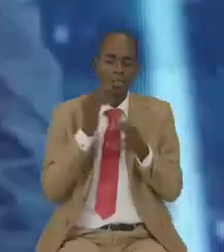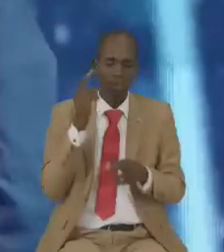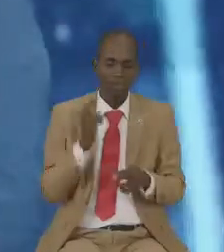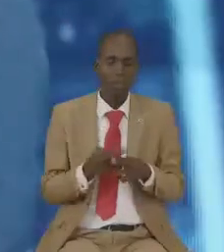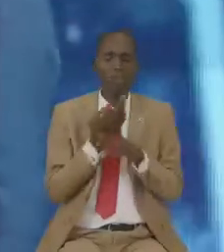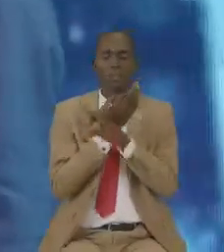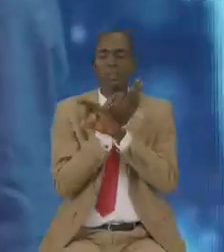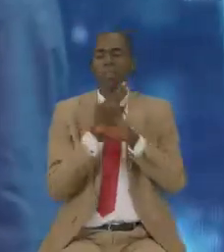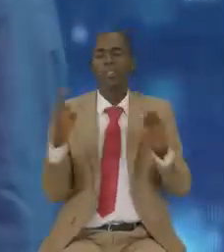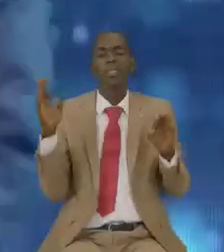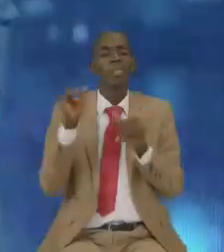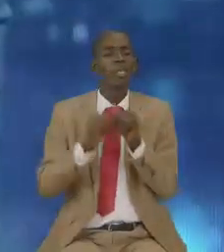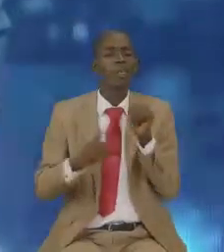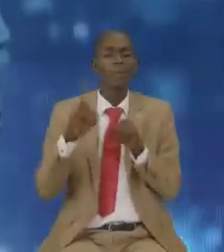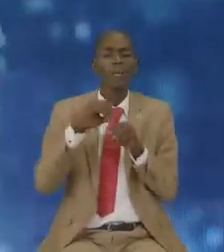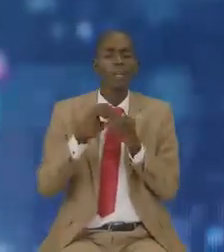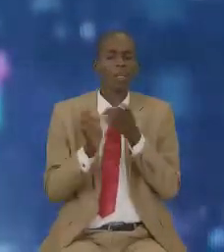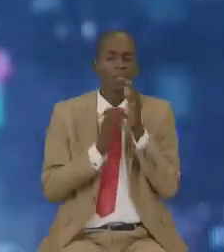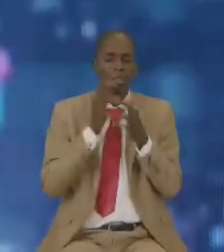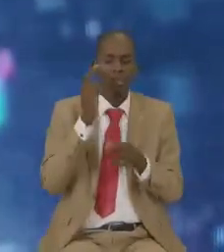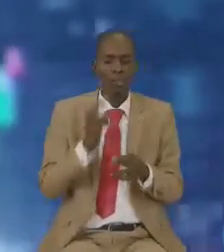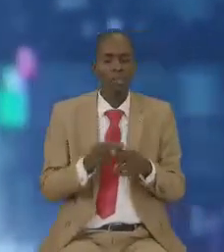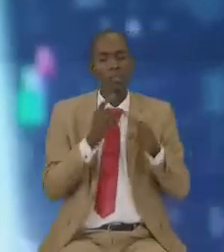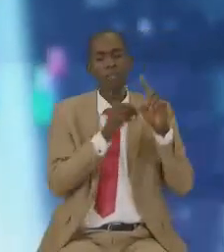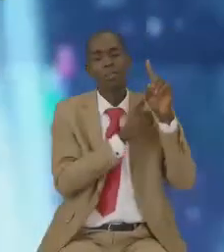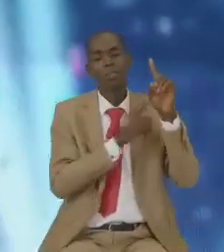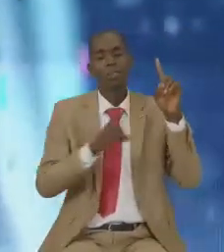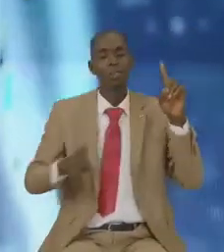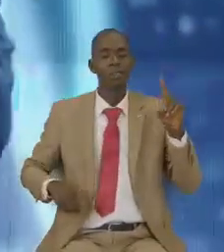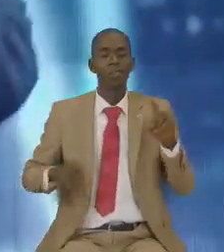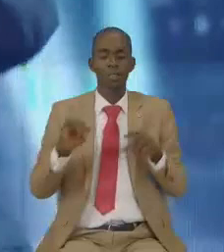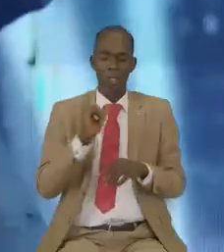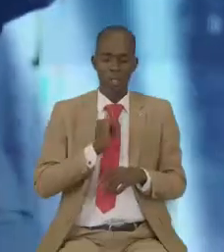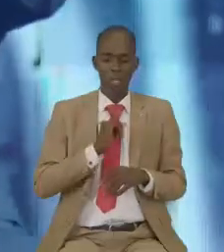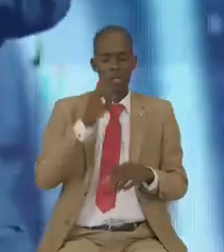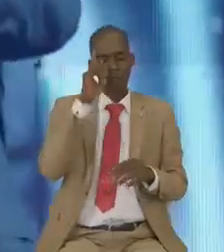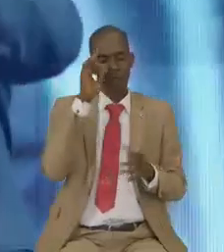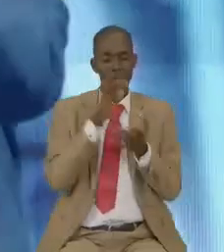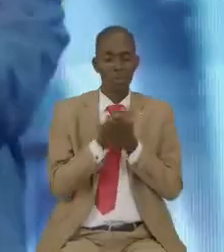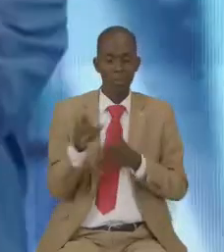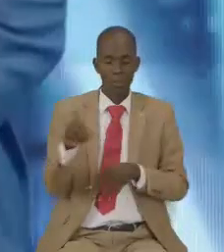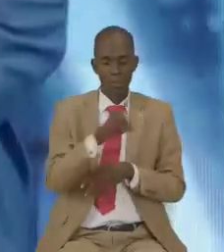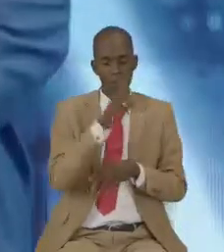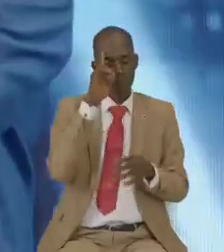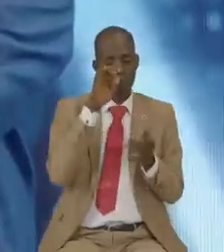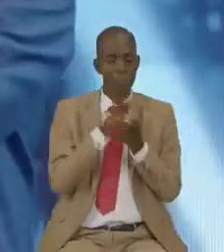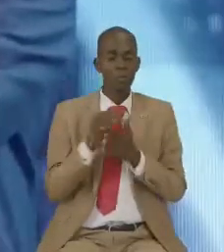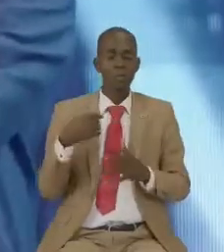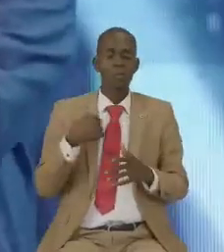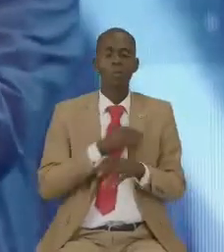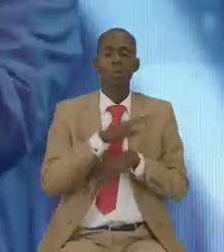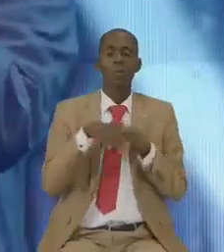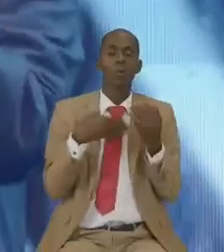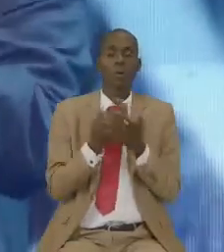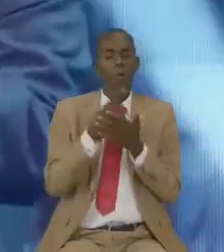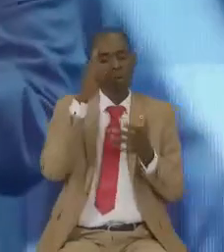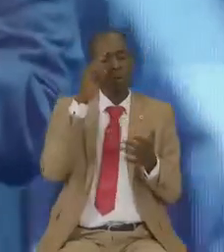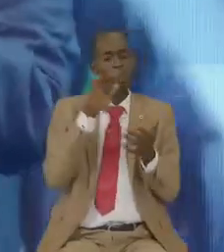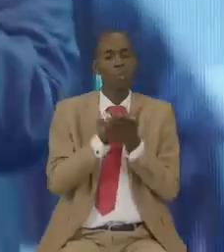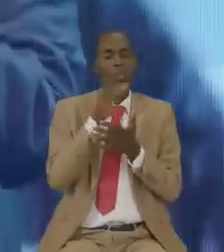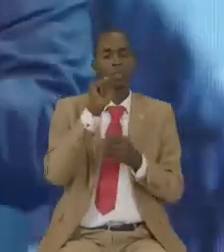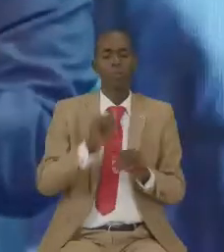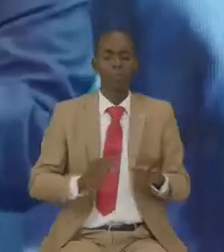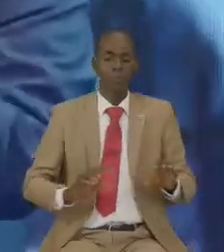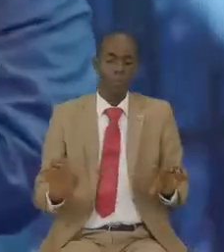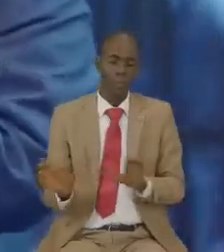Freedom everywhere. Lord, I believe. They believe. We all believe. Perform